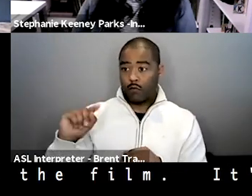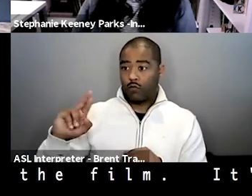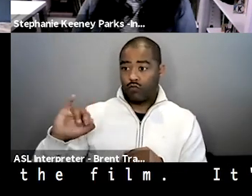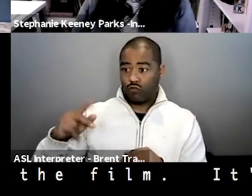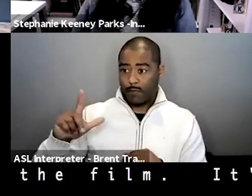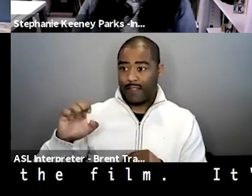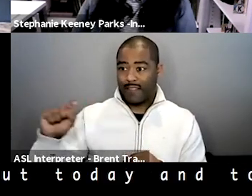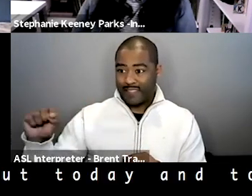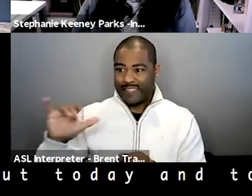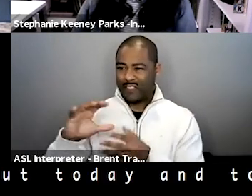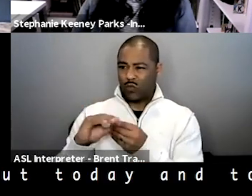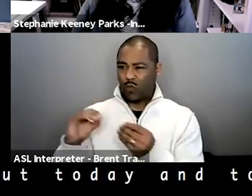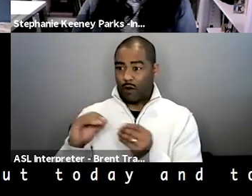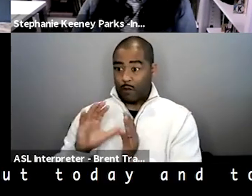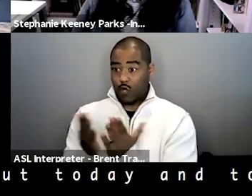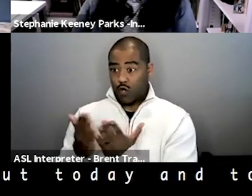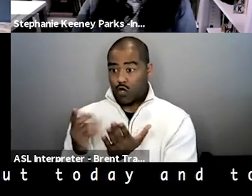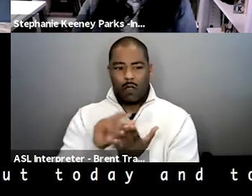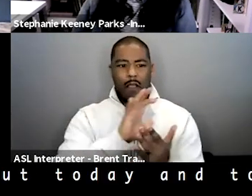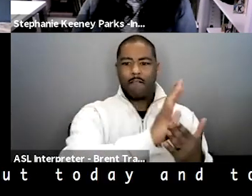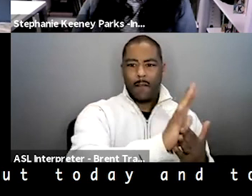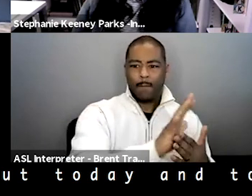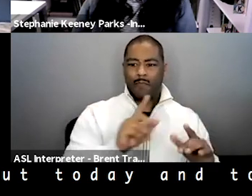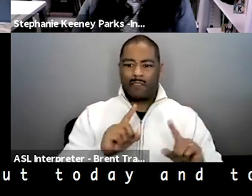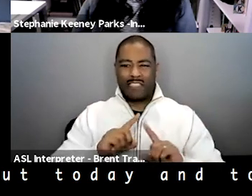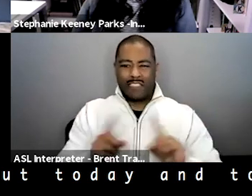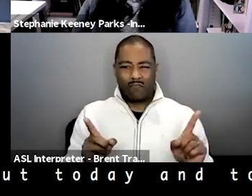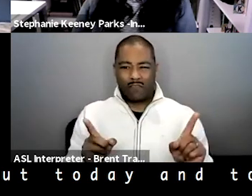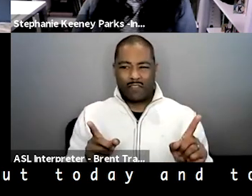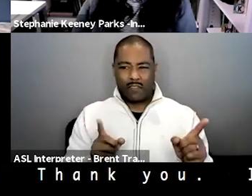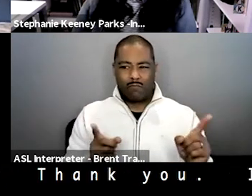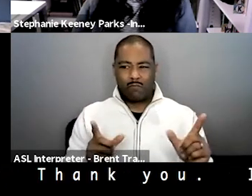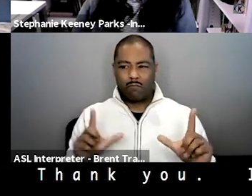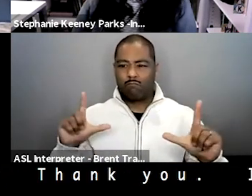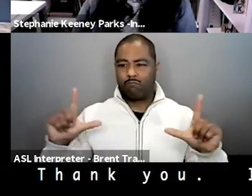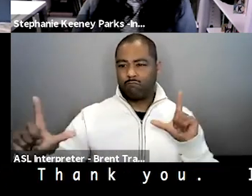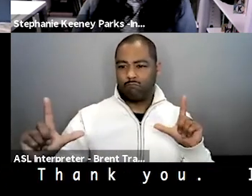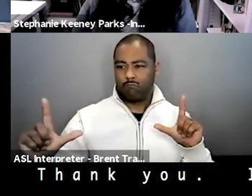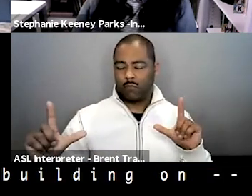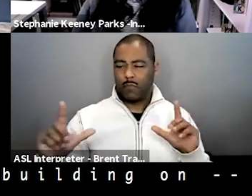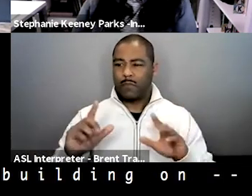lens. We took the lens to a different place in the film. It's much more about today and tomorrow.